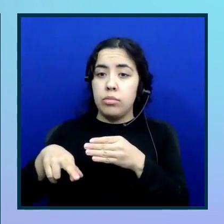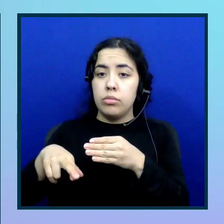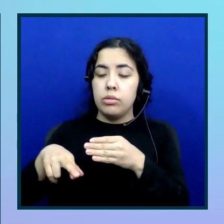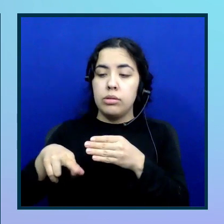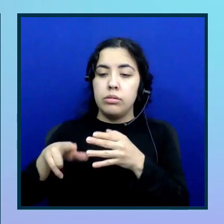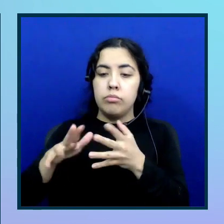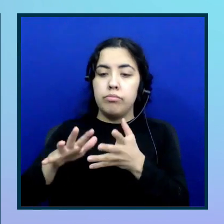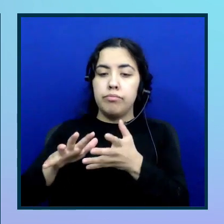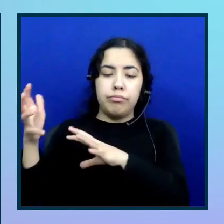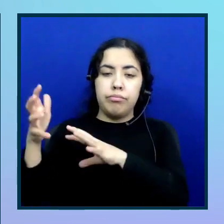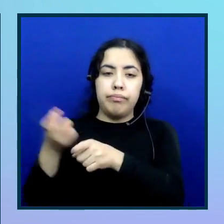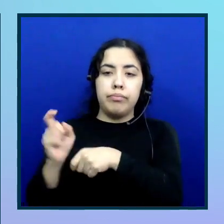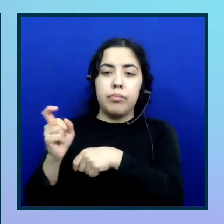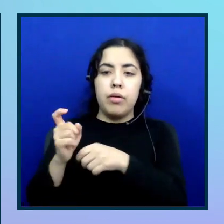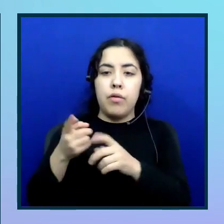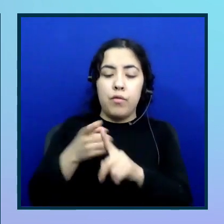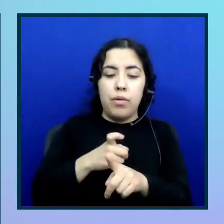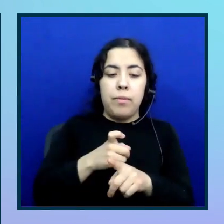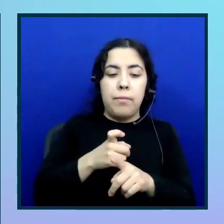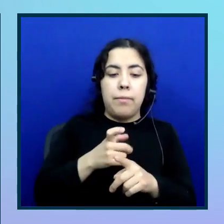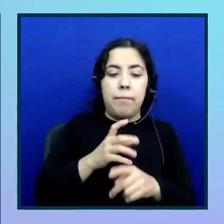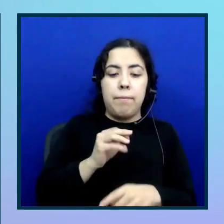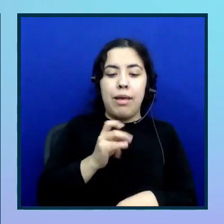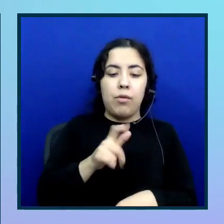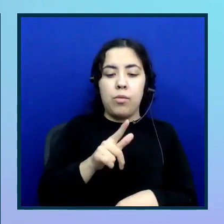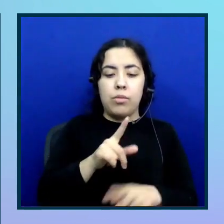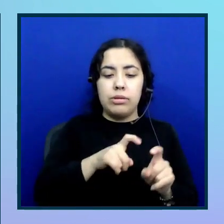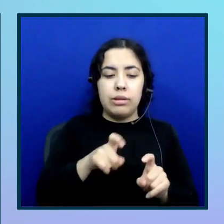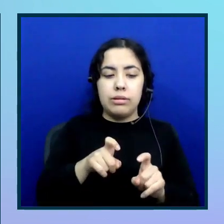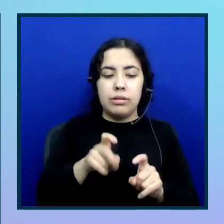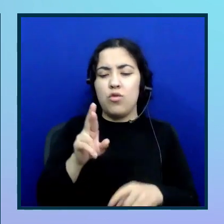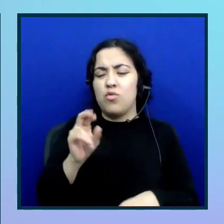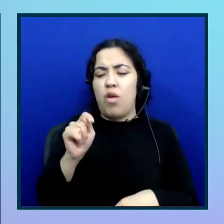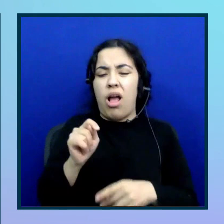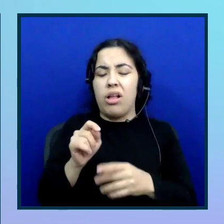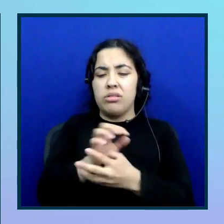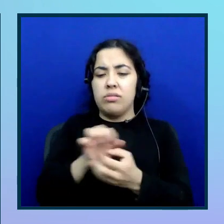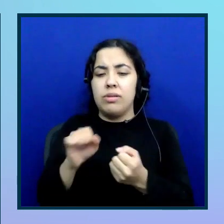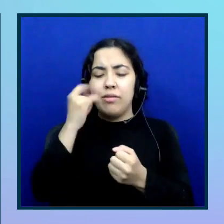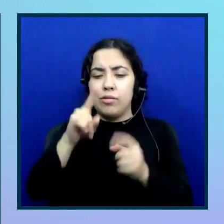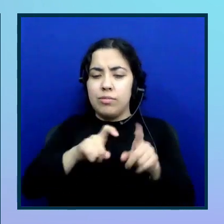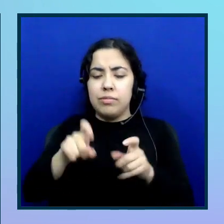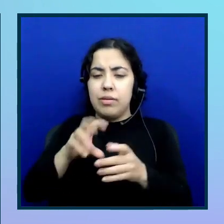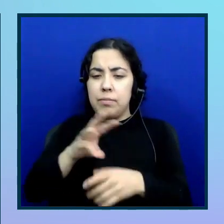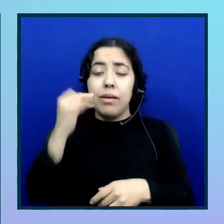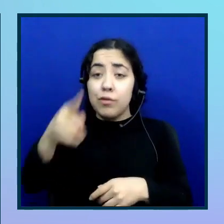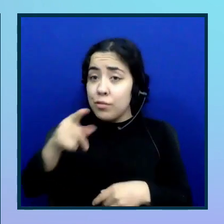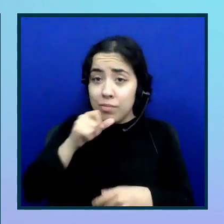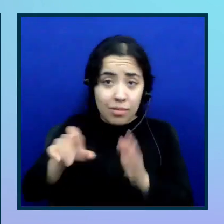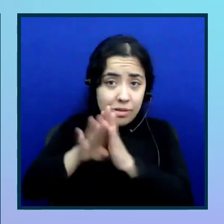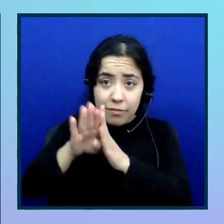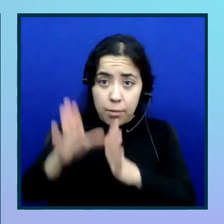moment from manual testing rot, sometimes when you're even testing the page. If you're not the developer and the developers